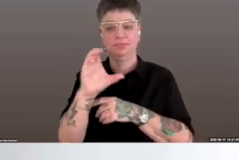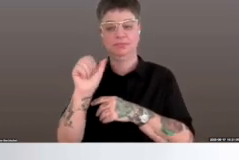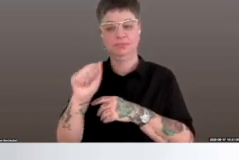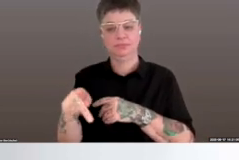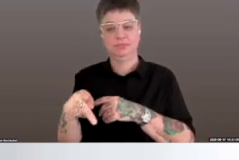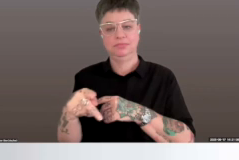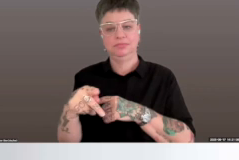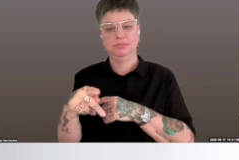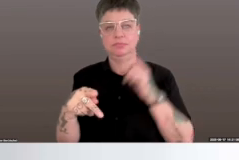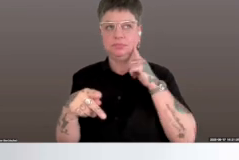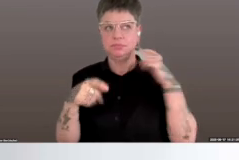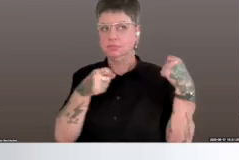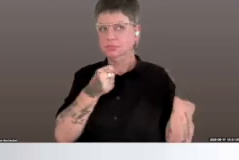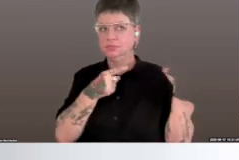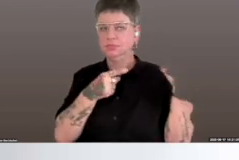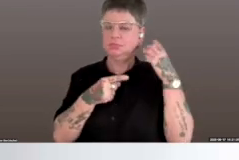Sorry, I heard a bit of feedback there.